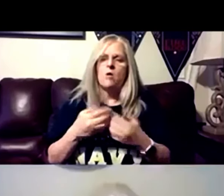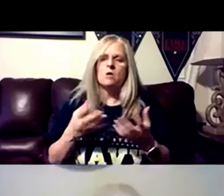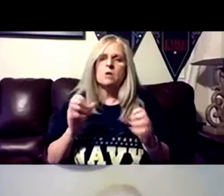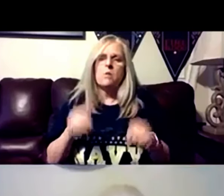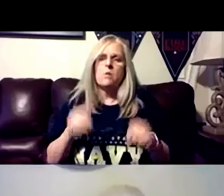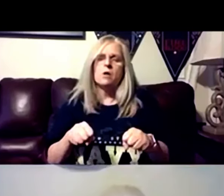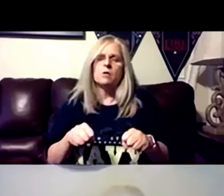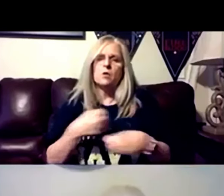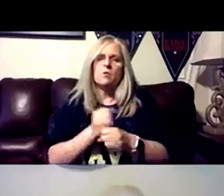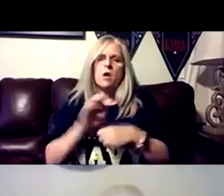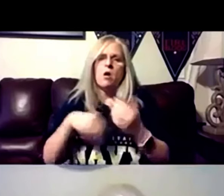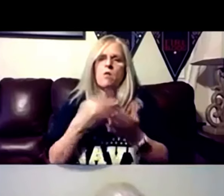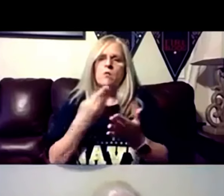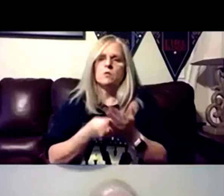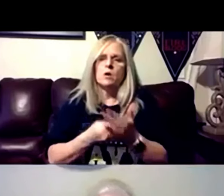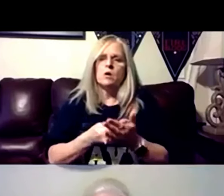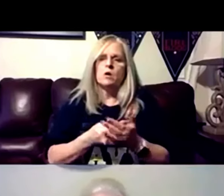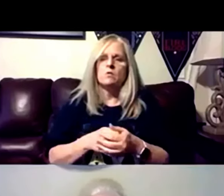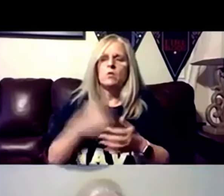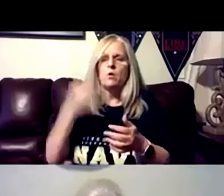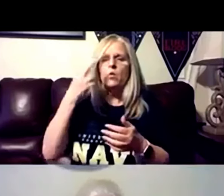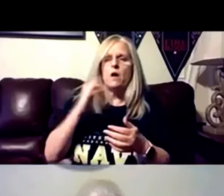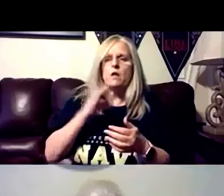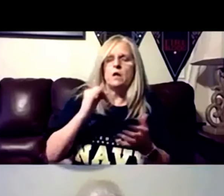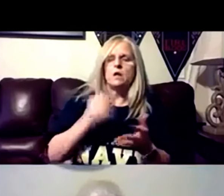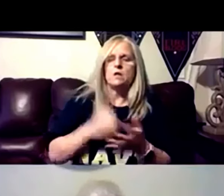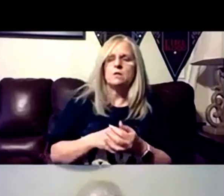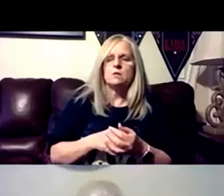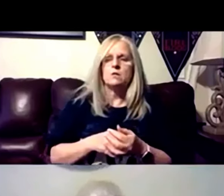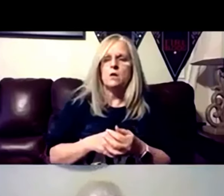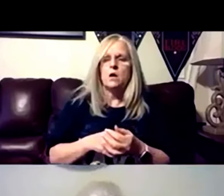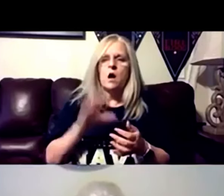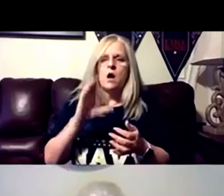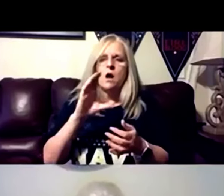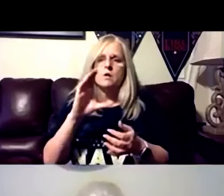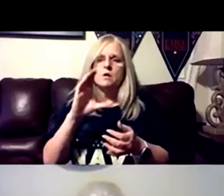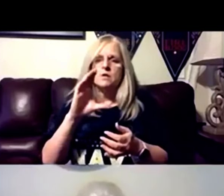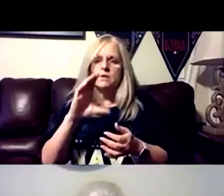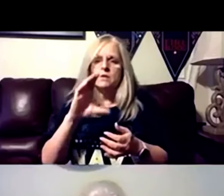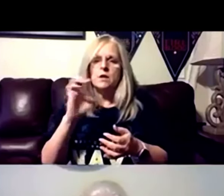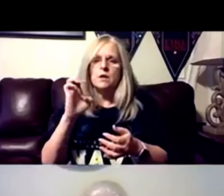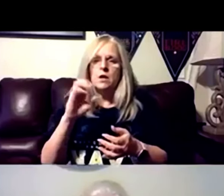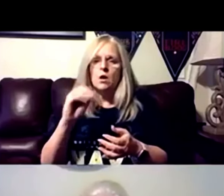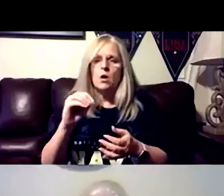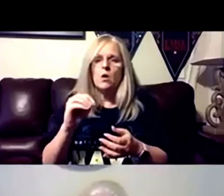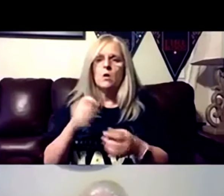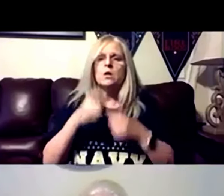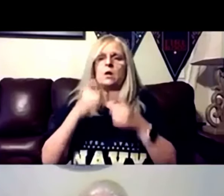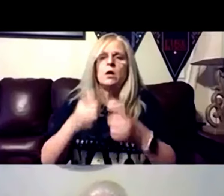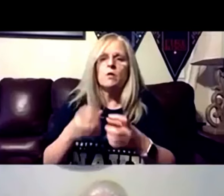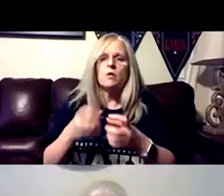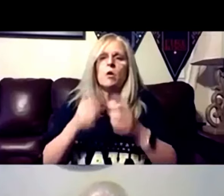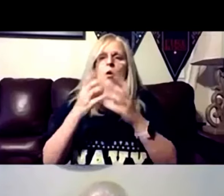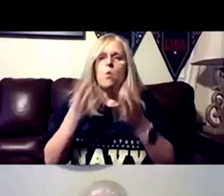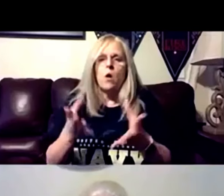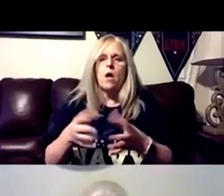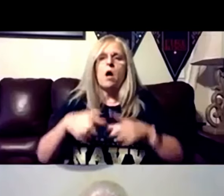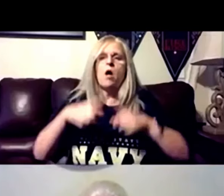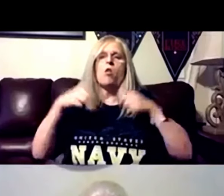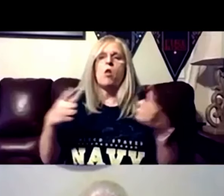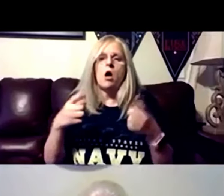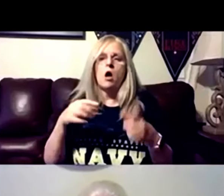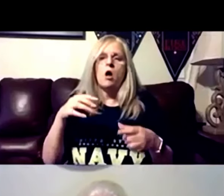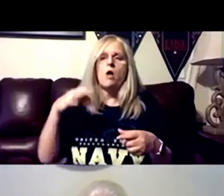all this money? You know, and the reality is that our CEO is basically giving away the majority of the profit. And that's